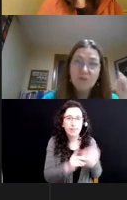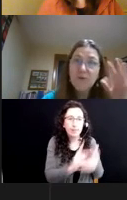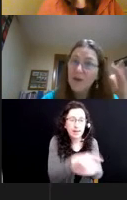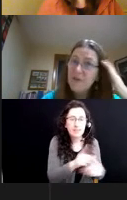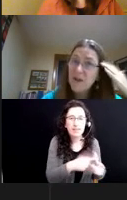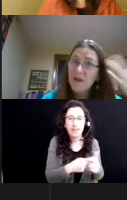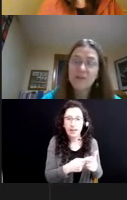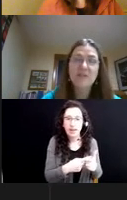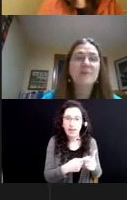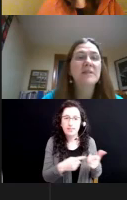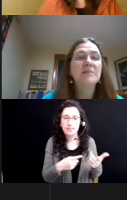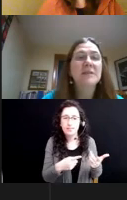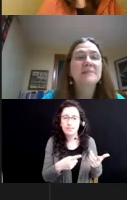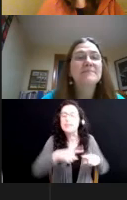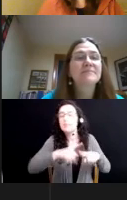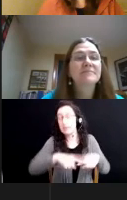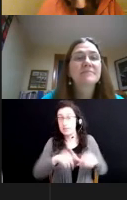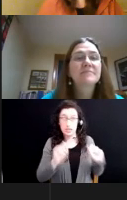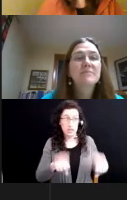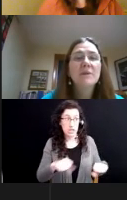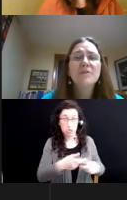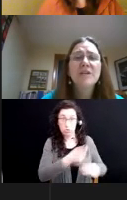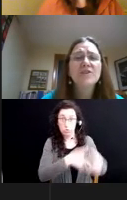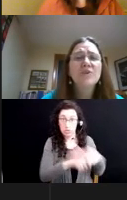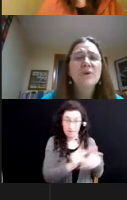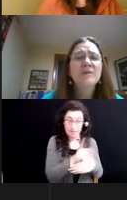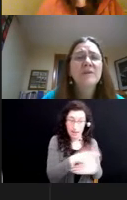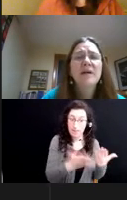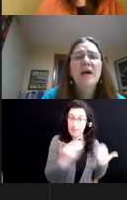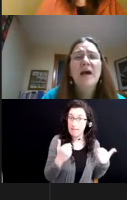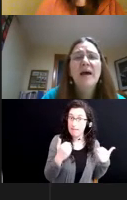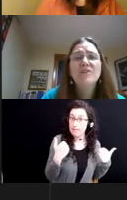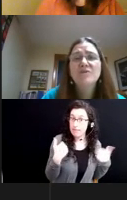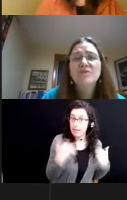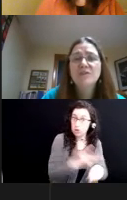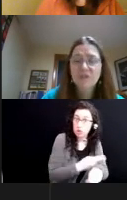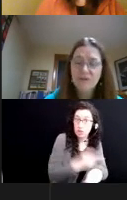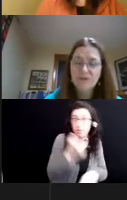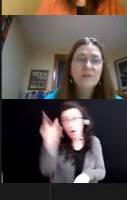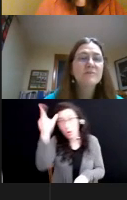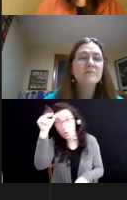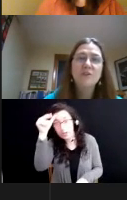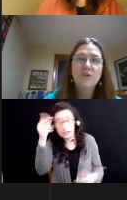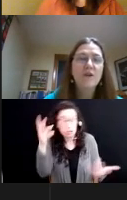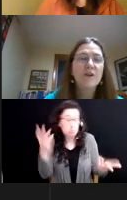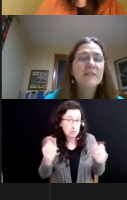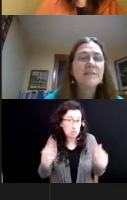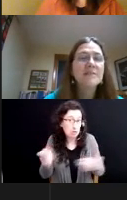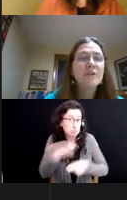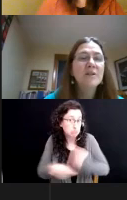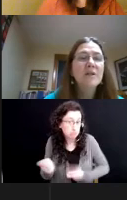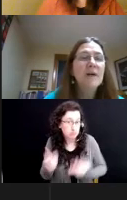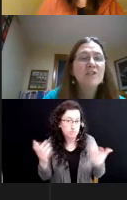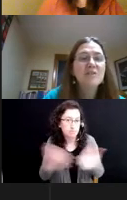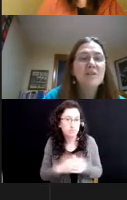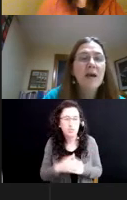horses if you have that kind of flexibility in mind. Protect your soil as you nourish your livestock. These are overall ideas